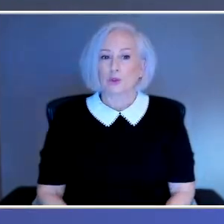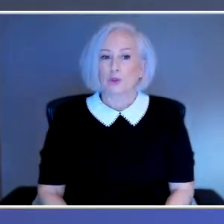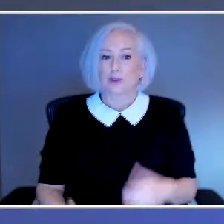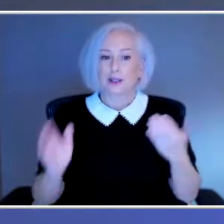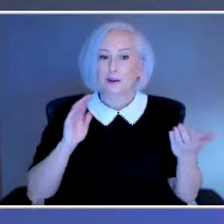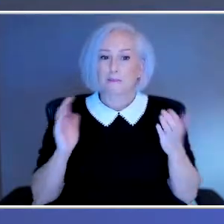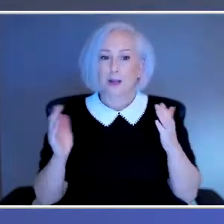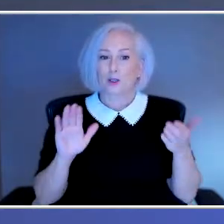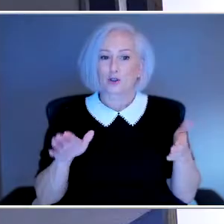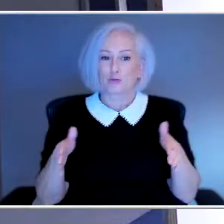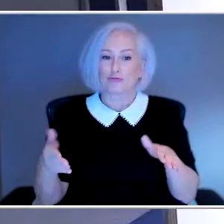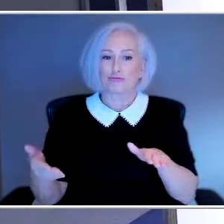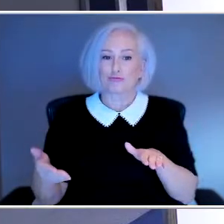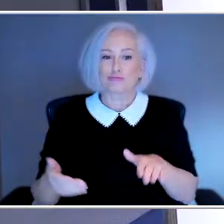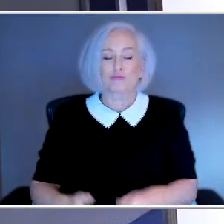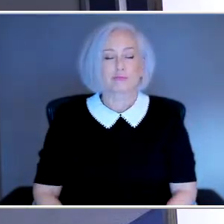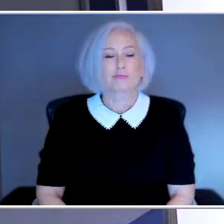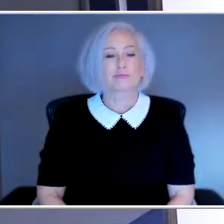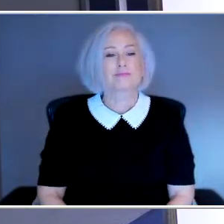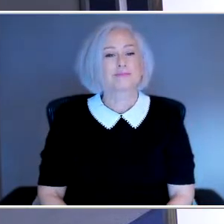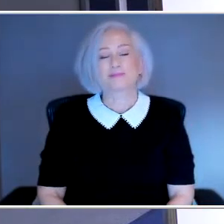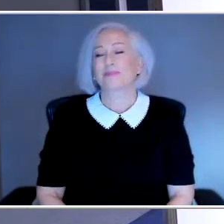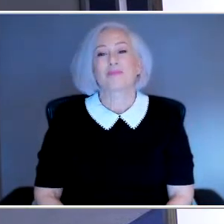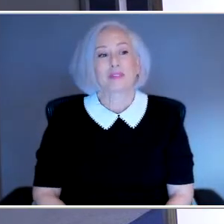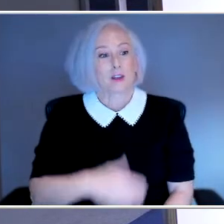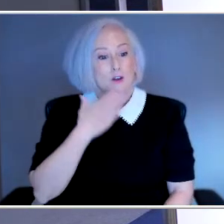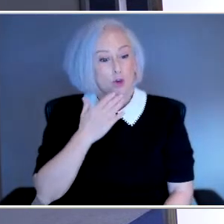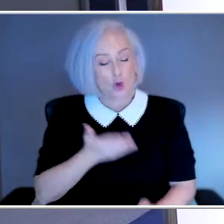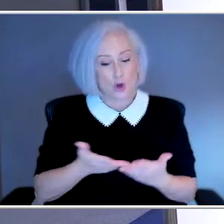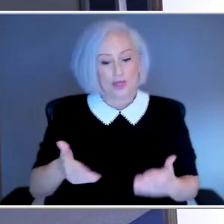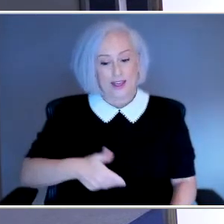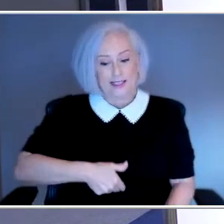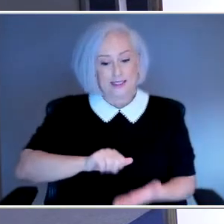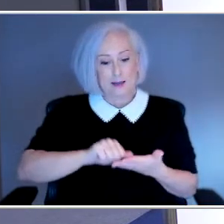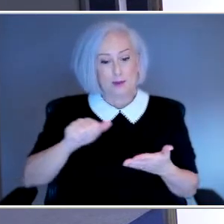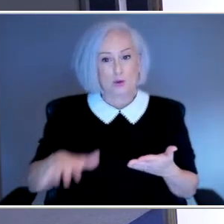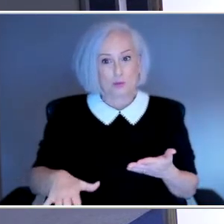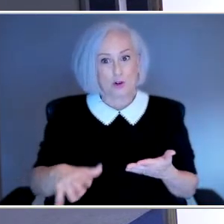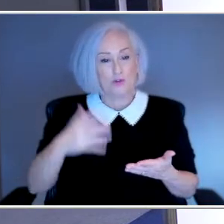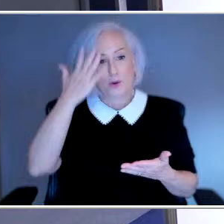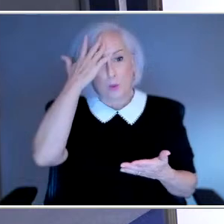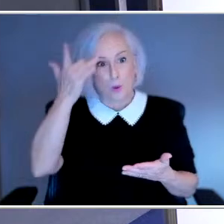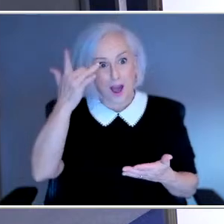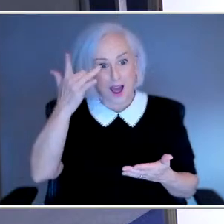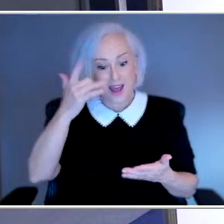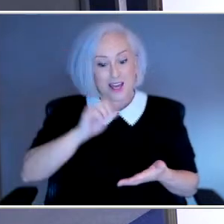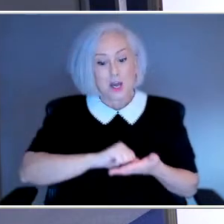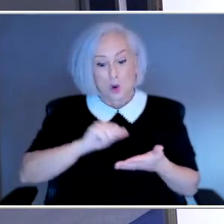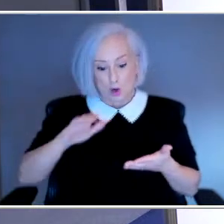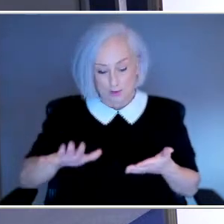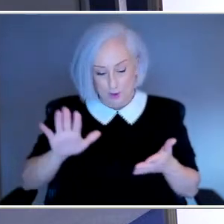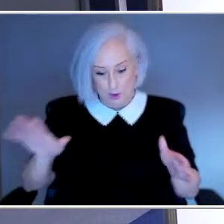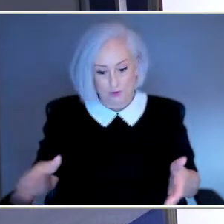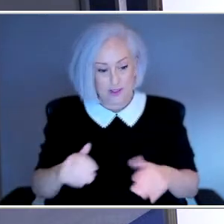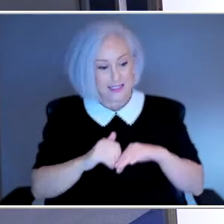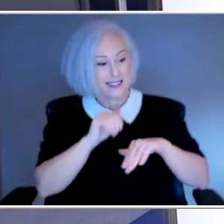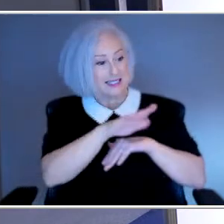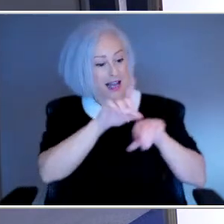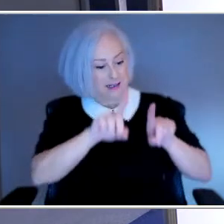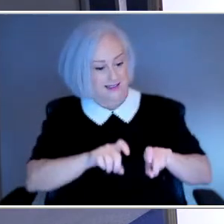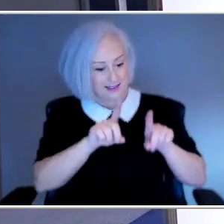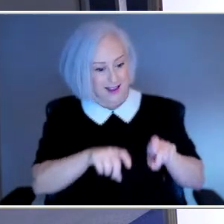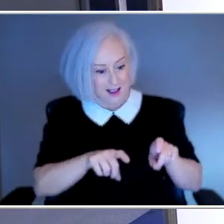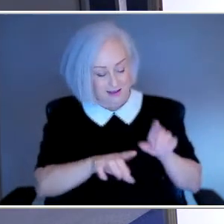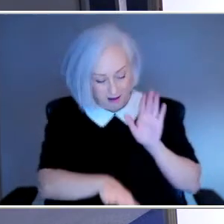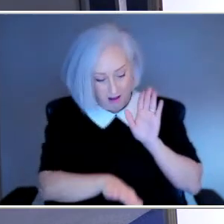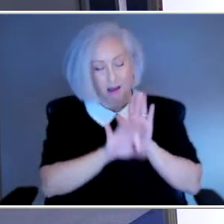alternative. Yes. So good thing you had your stomach removed, because doctors ended up finding a cancer in your stomach that no one had found yet.